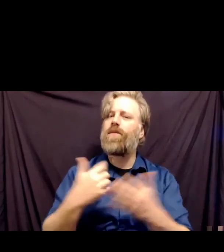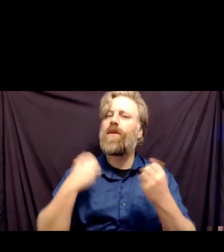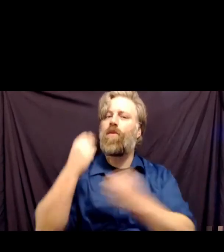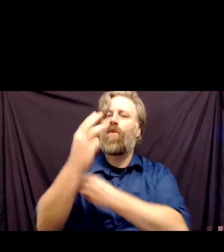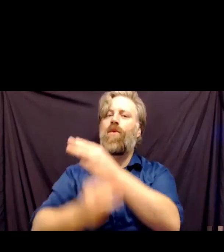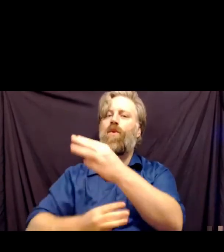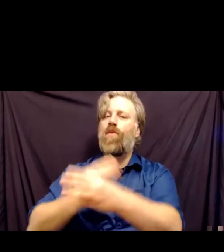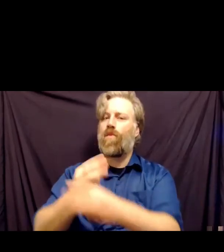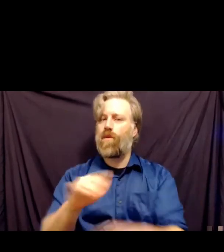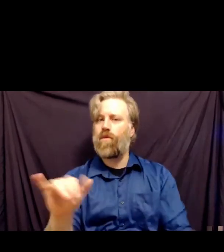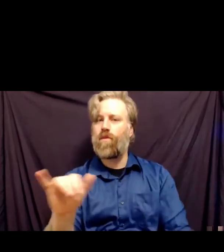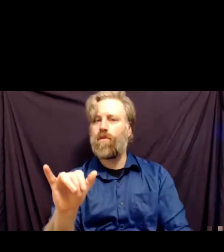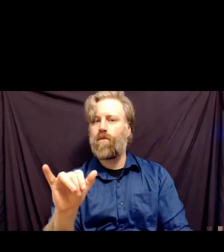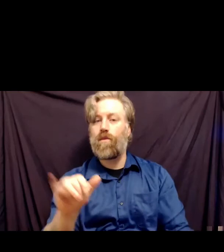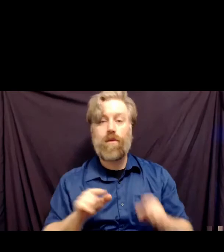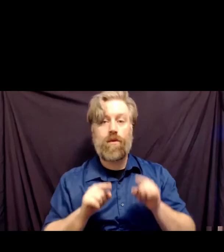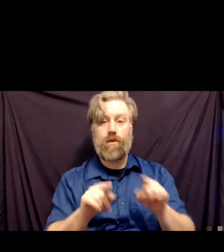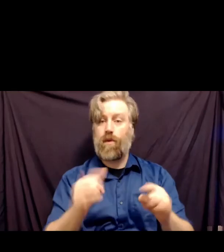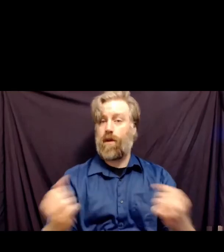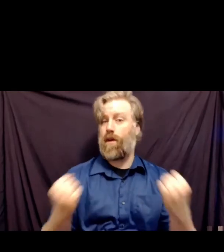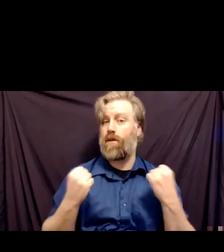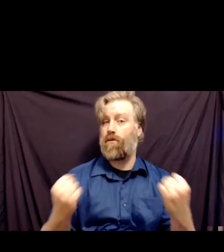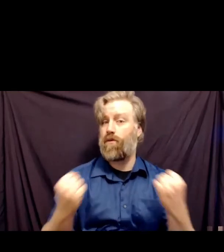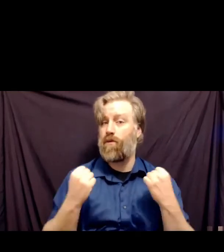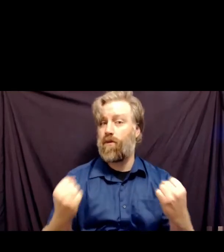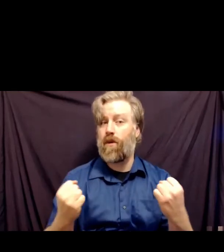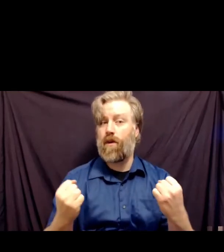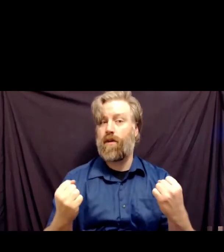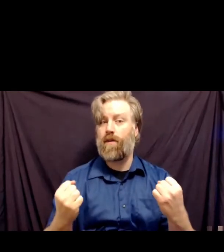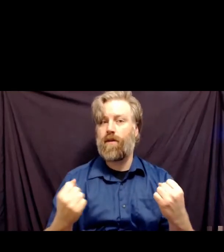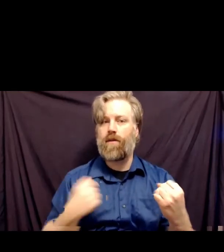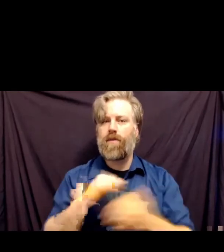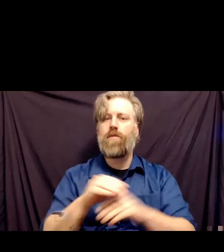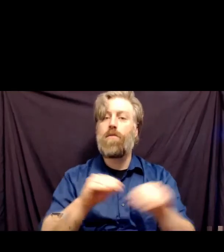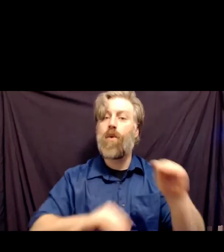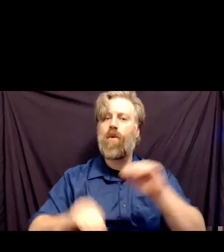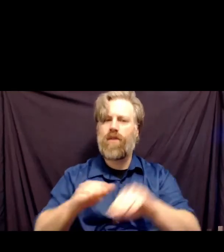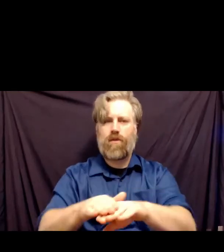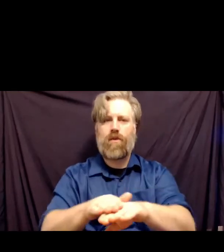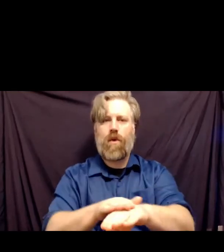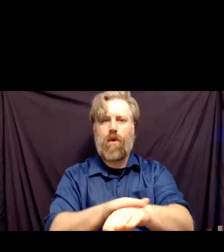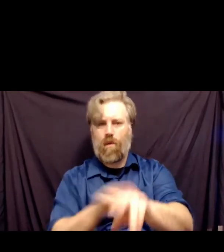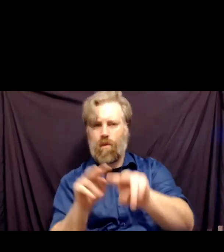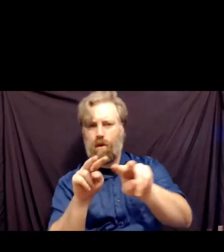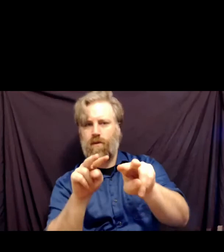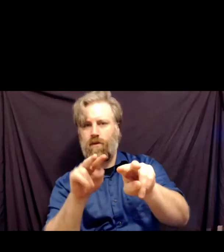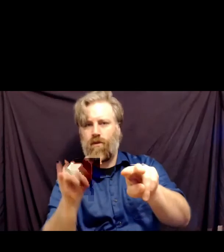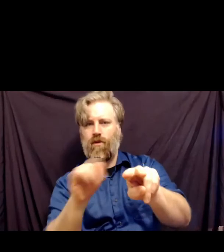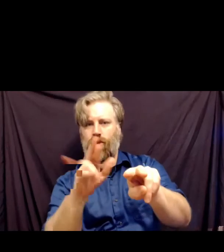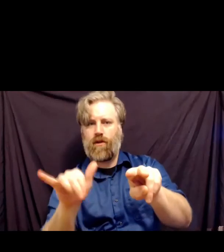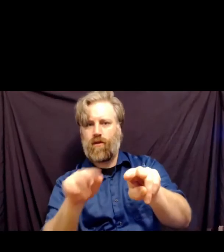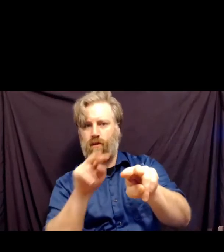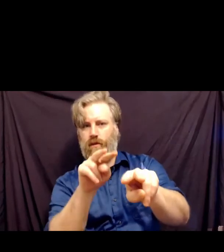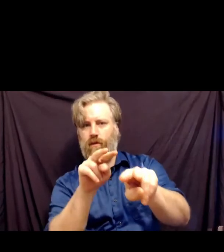when I'm doing this exercise, I'm slowly moving down. We have like